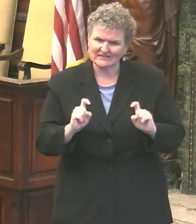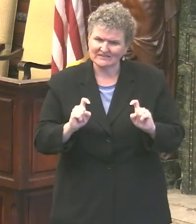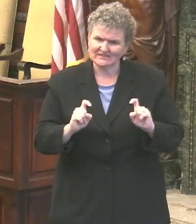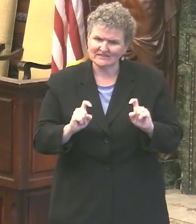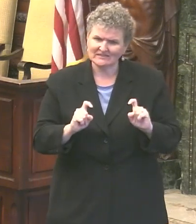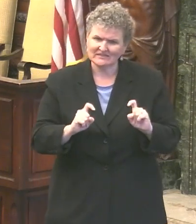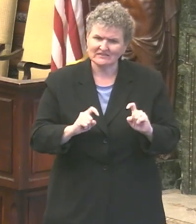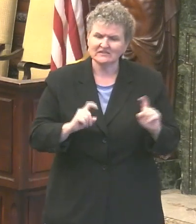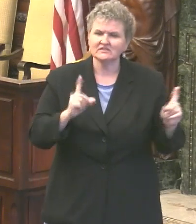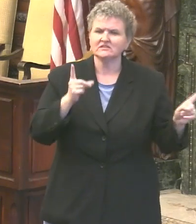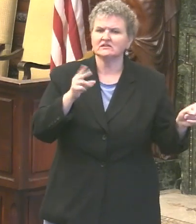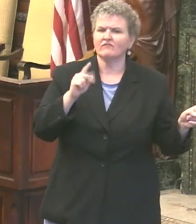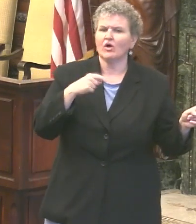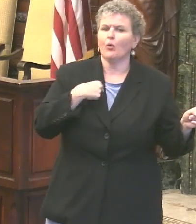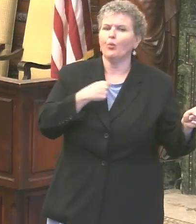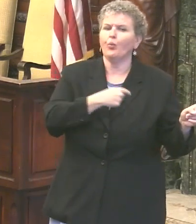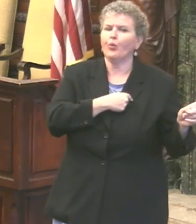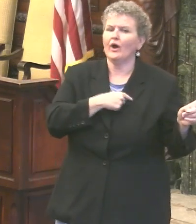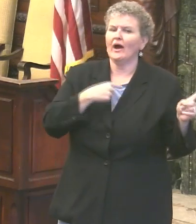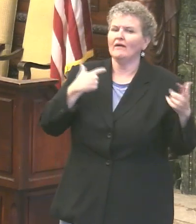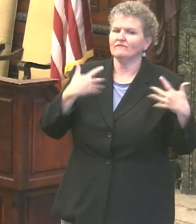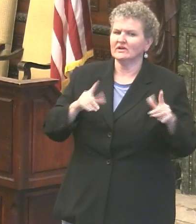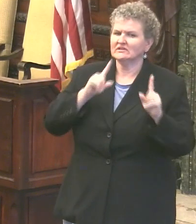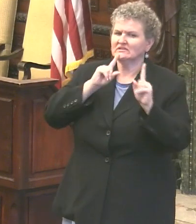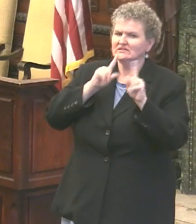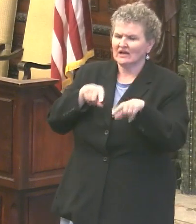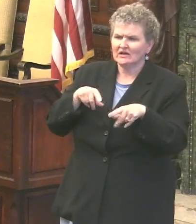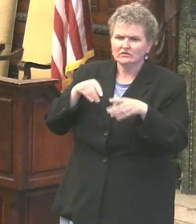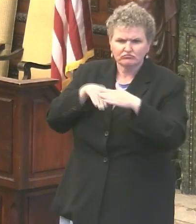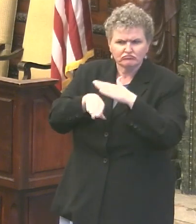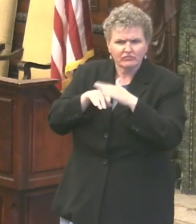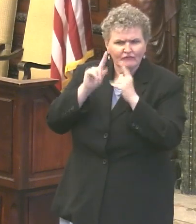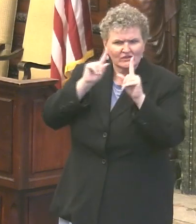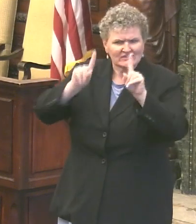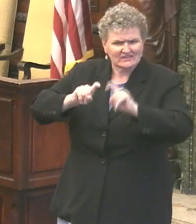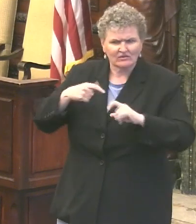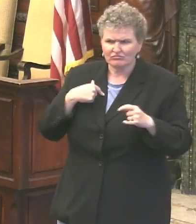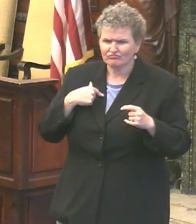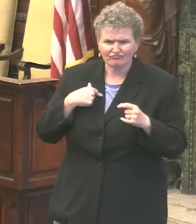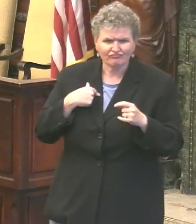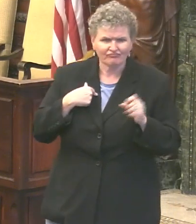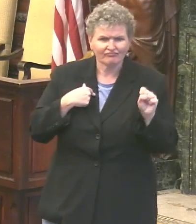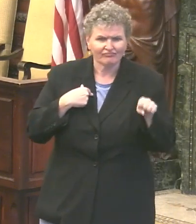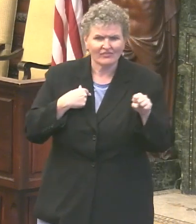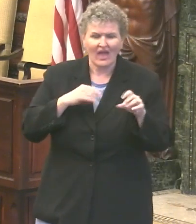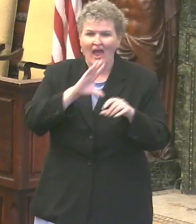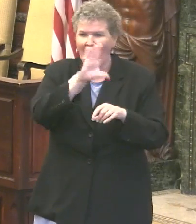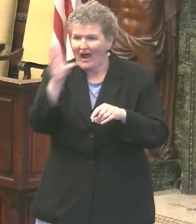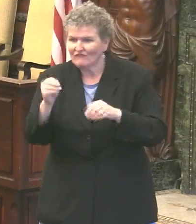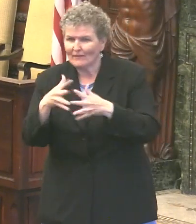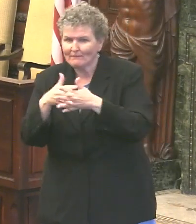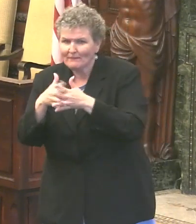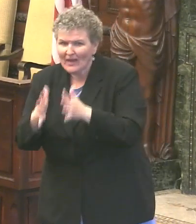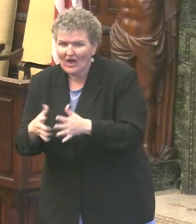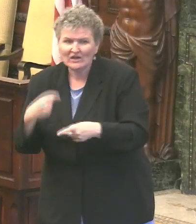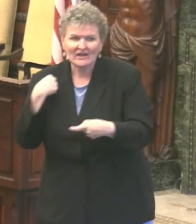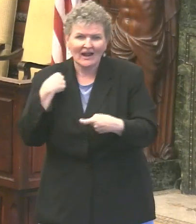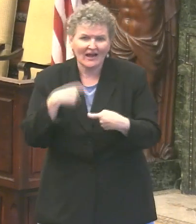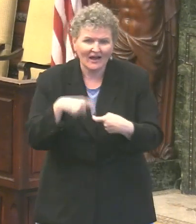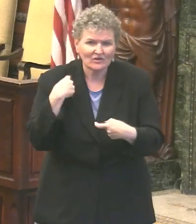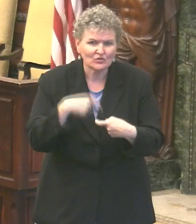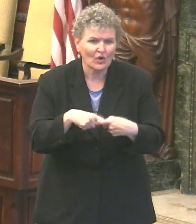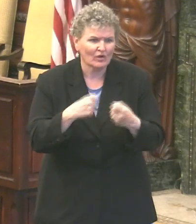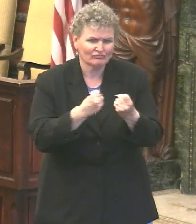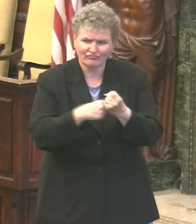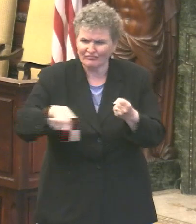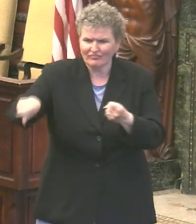that we have adequate access to testing for the populations that are more affected. So African Americans are more affected, Latinos are more affected. However, our